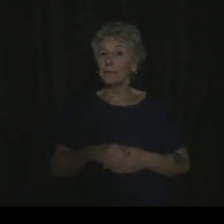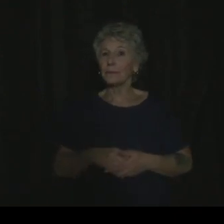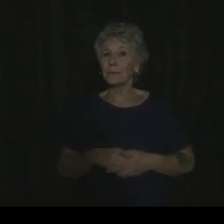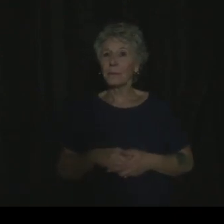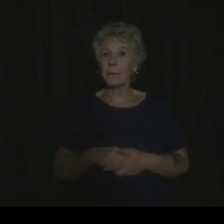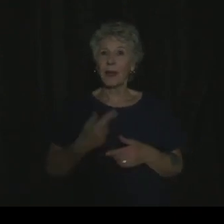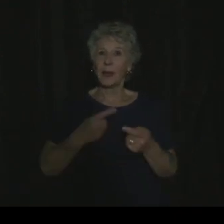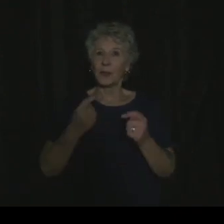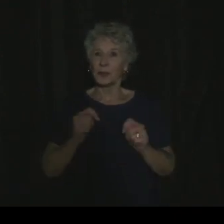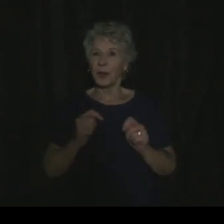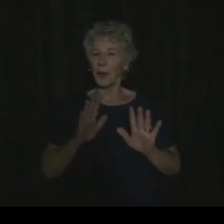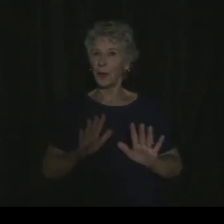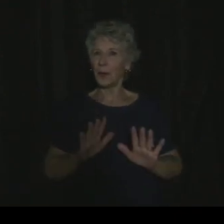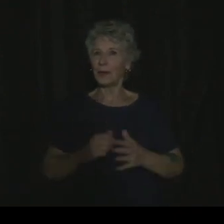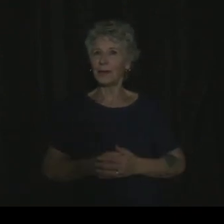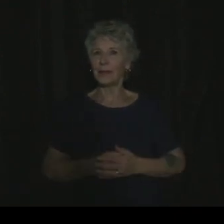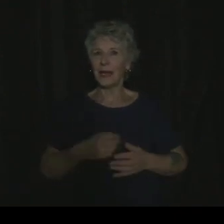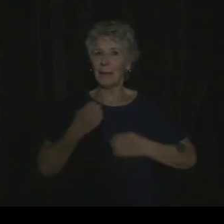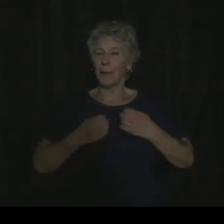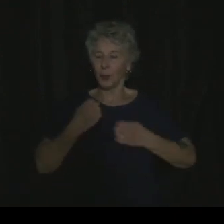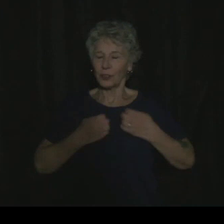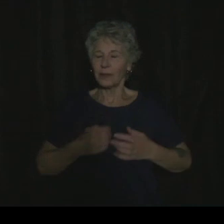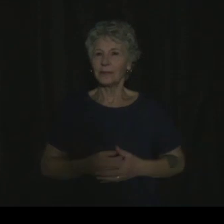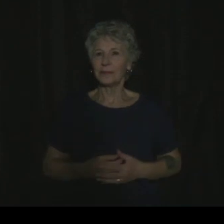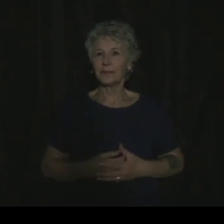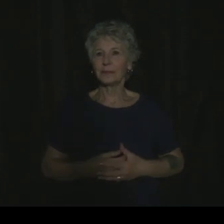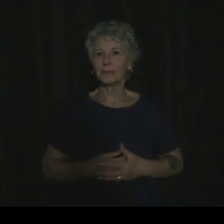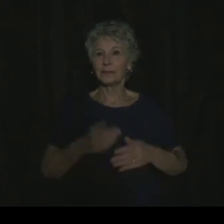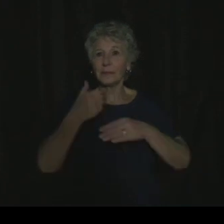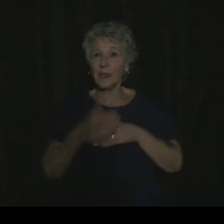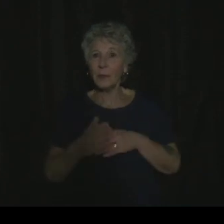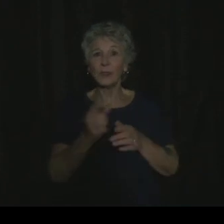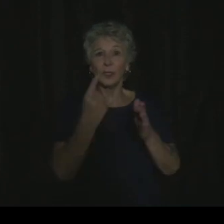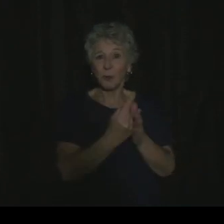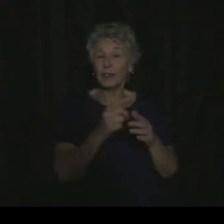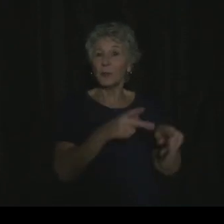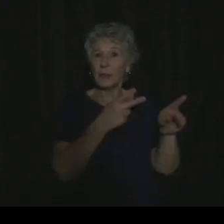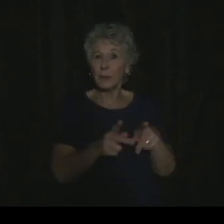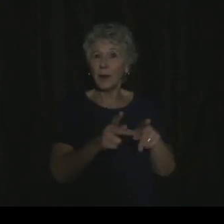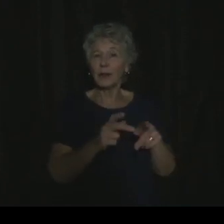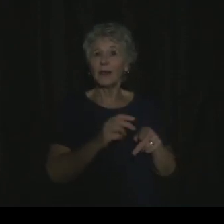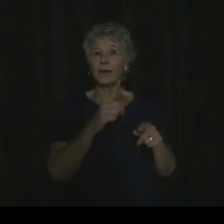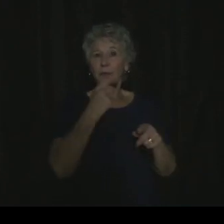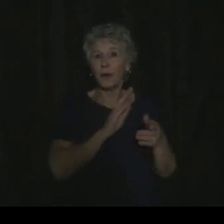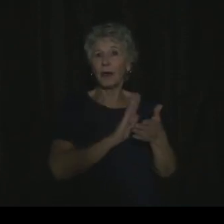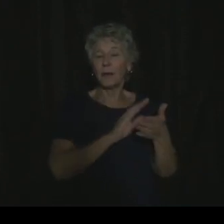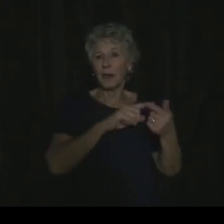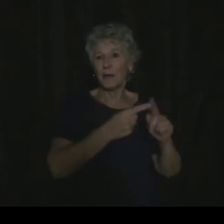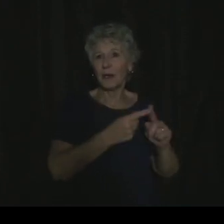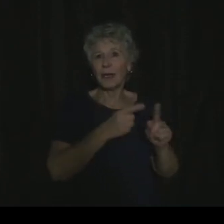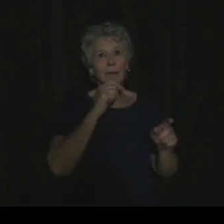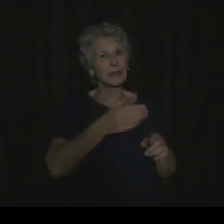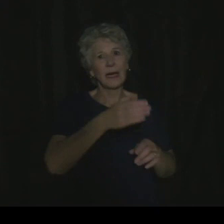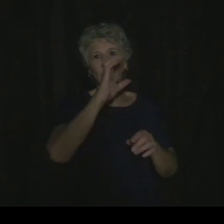trying to keep it together, so bear with me here. So, I went to the graduation party, and at the time, I wasn't